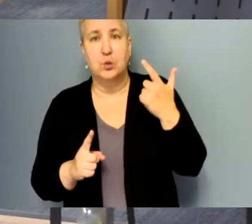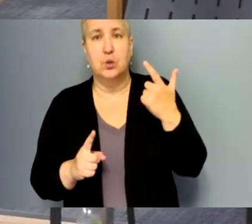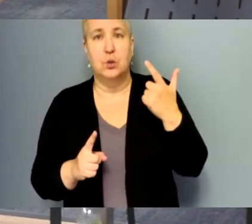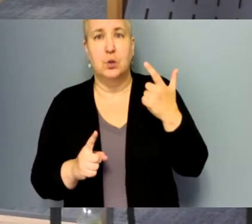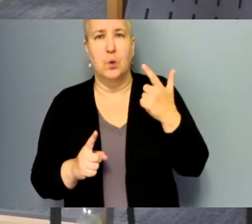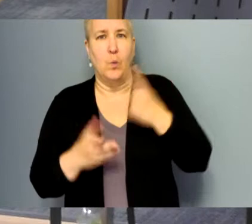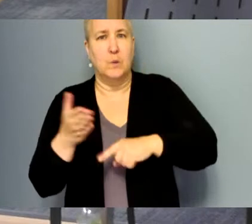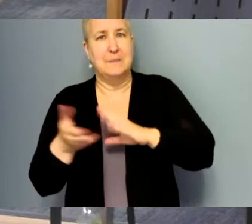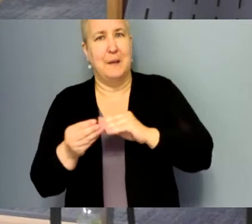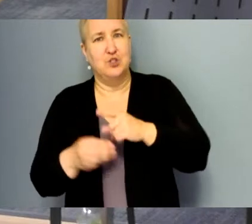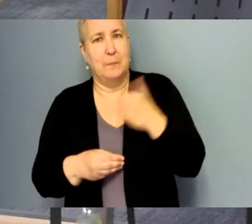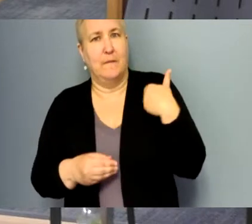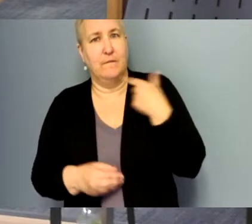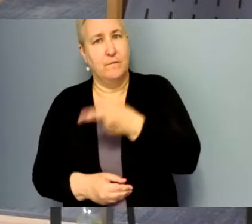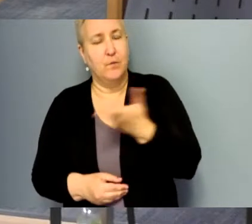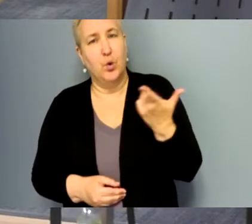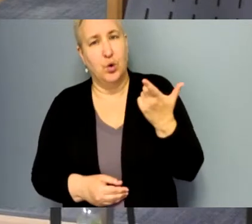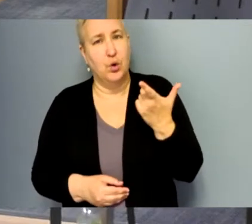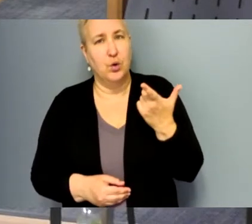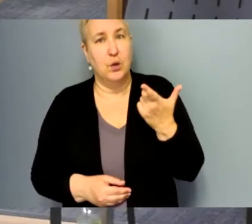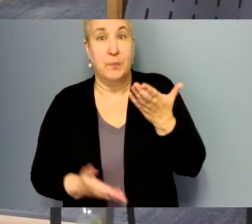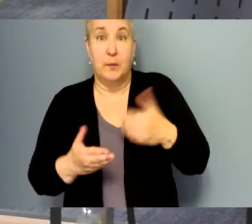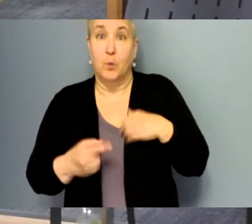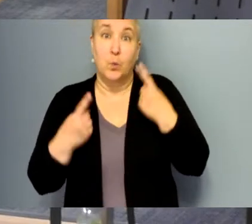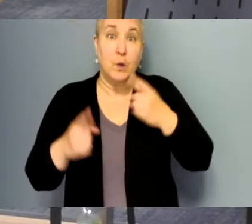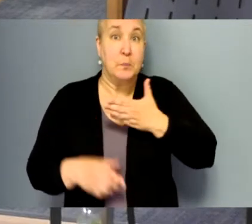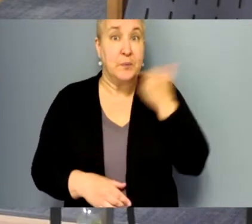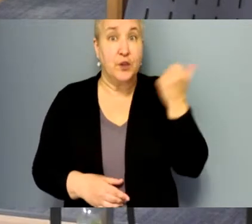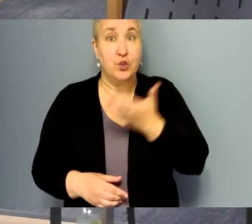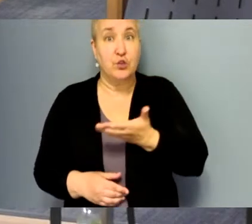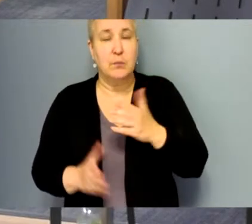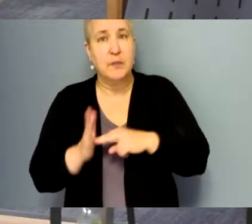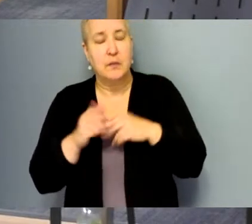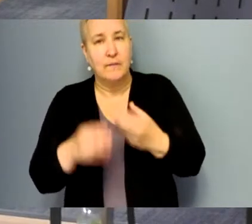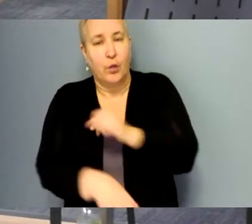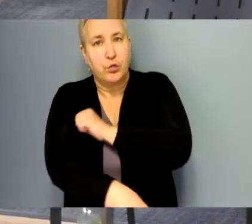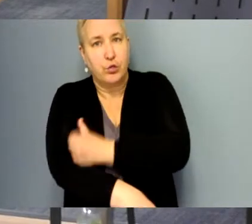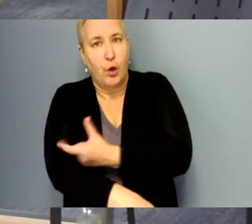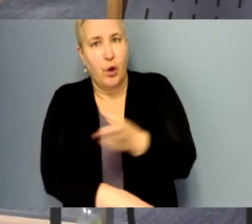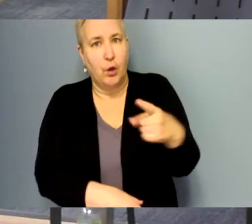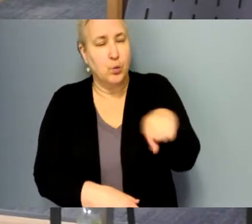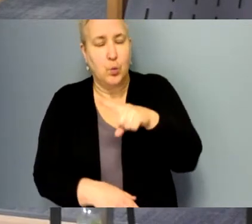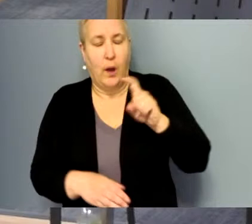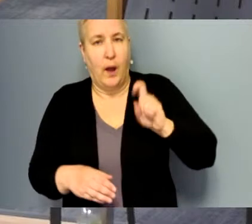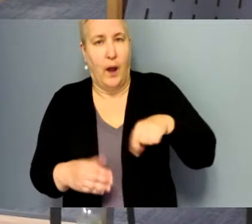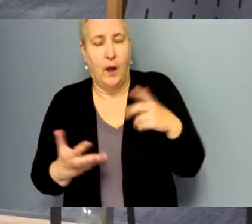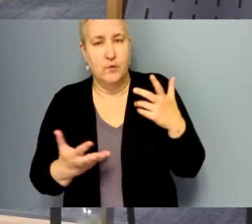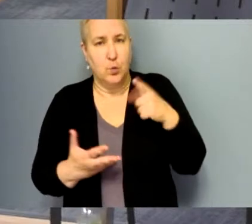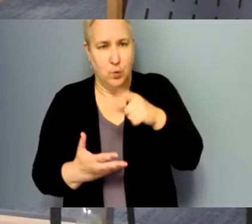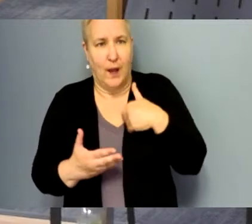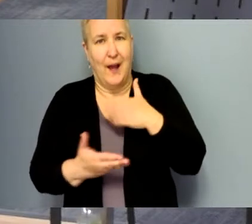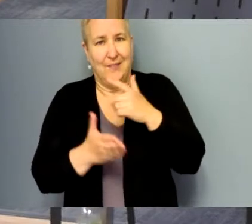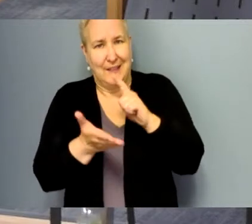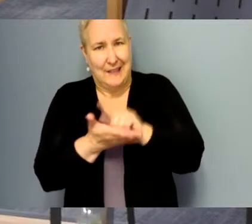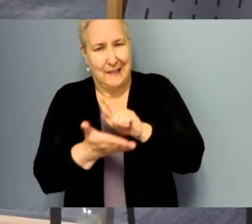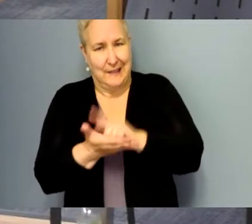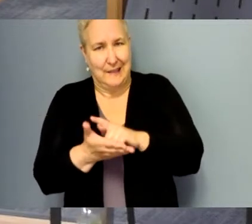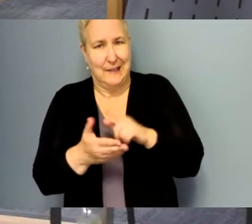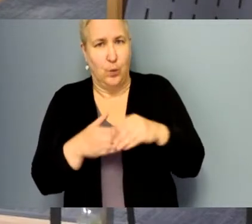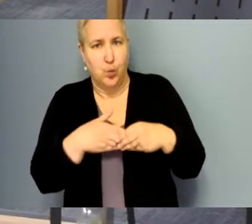was mentioning was before. It would probably work better in that way. It gives you that authority. You don't have to, you have some wiggle room,